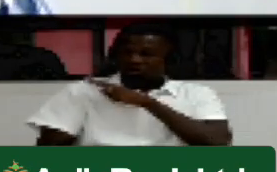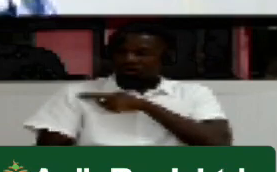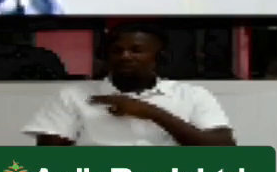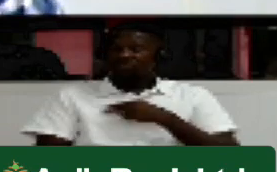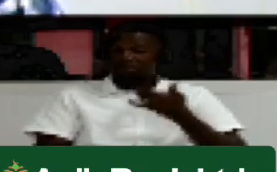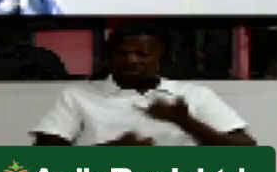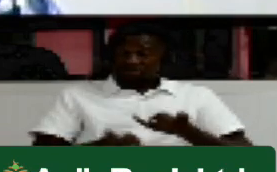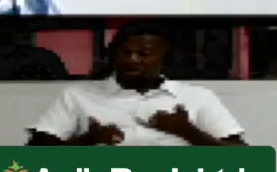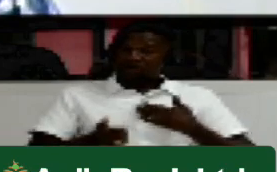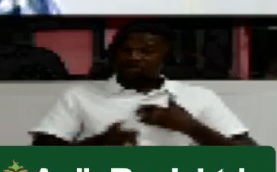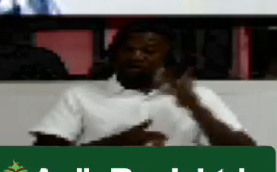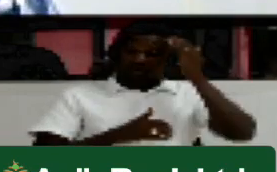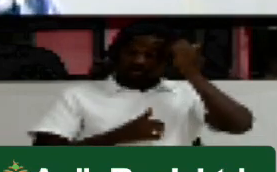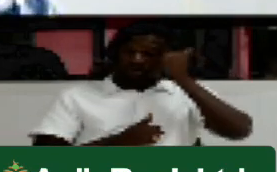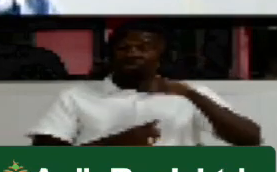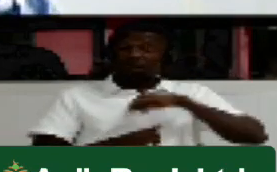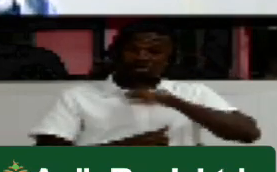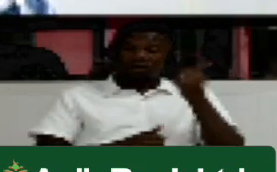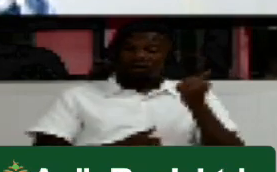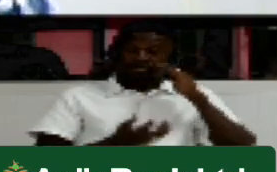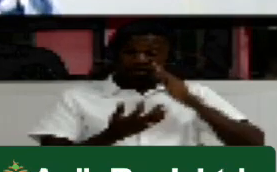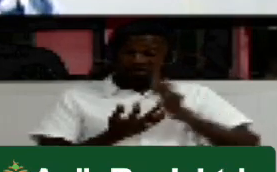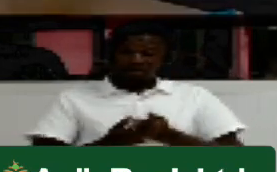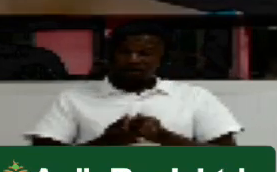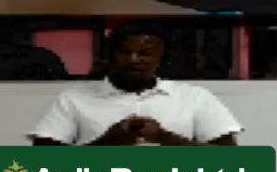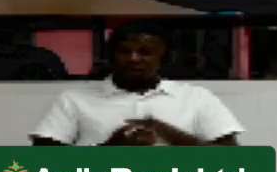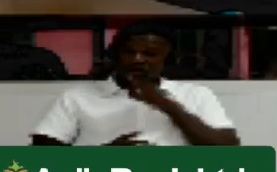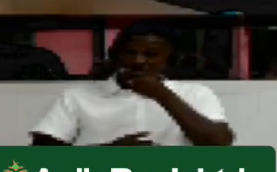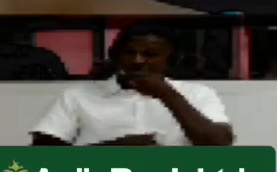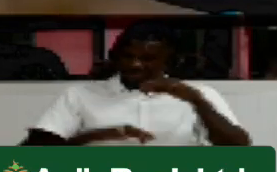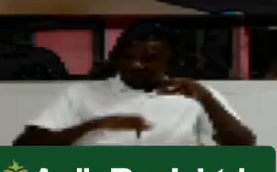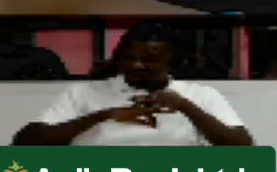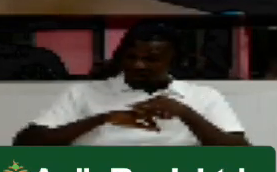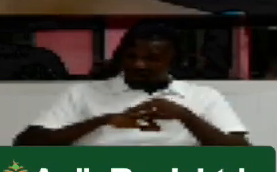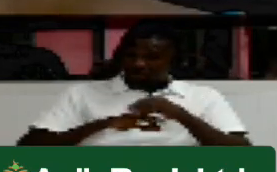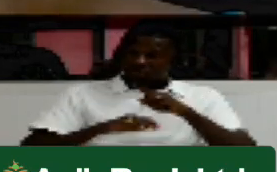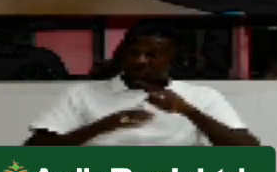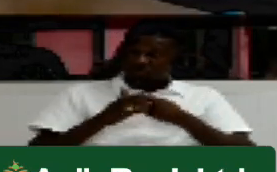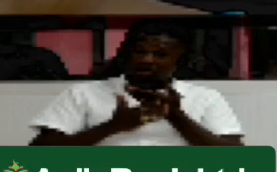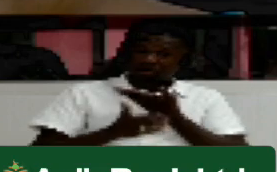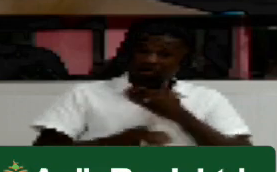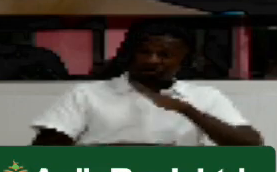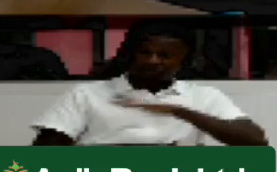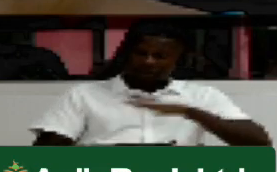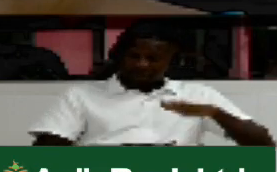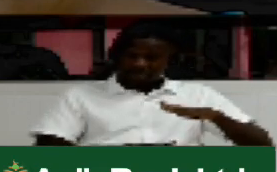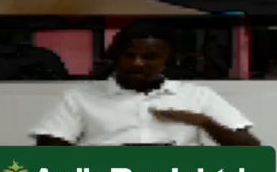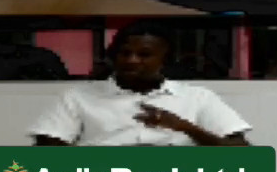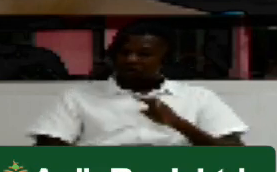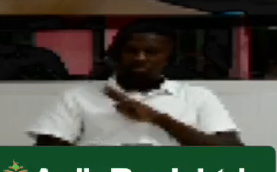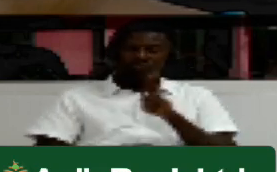hope and belief. Are you married? Do you have any children? No, I am not.